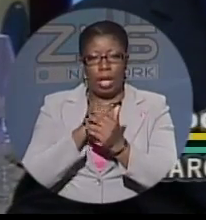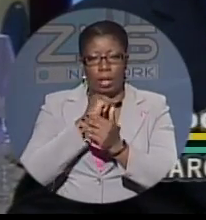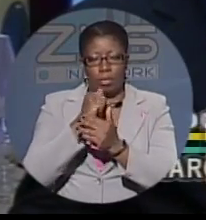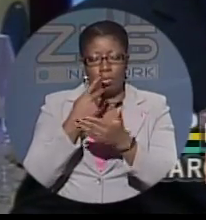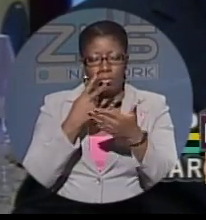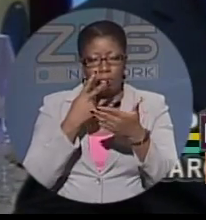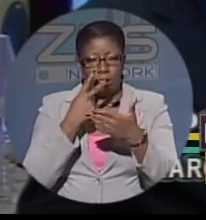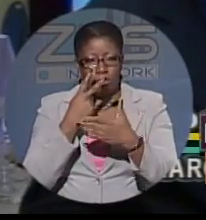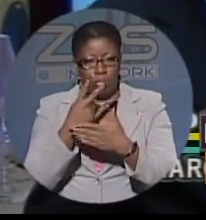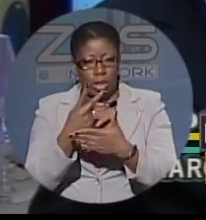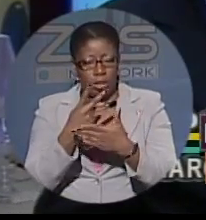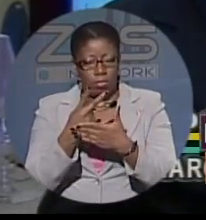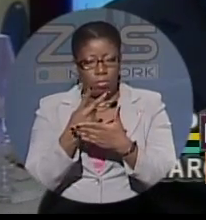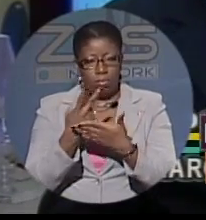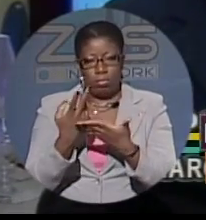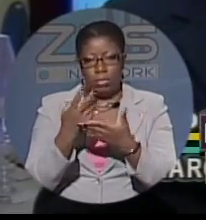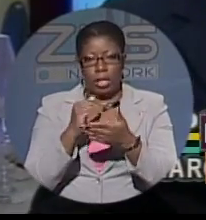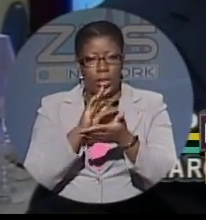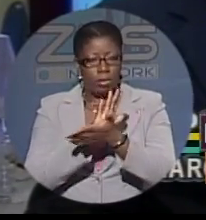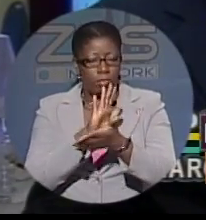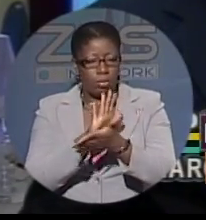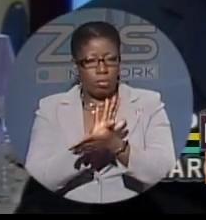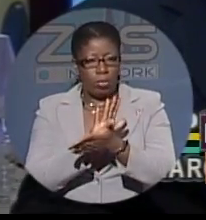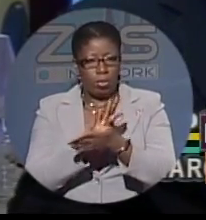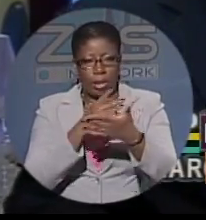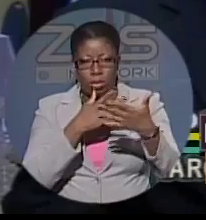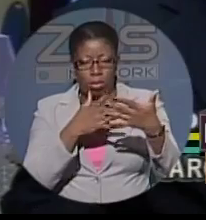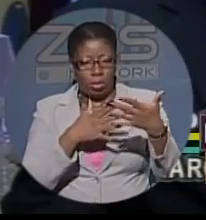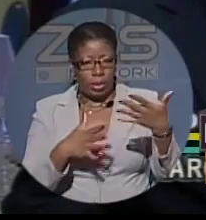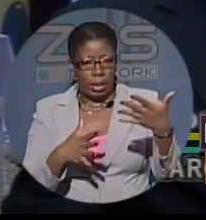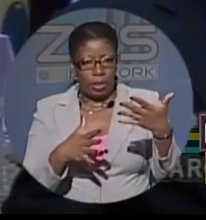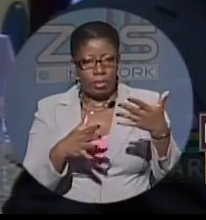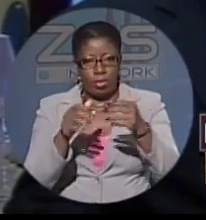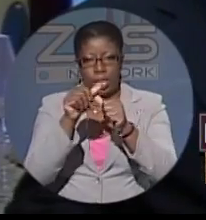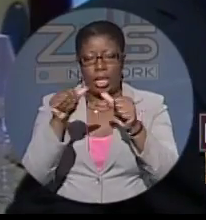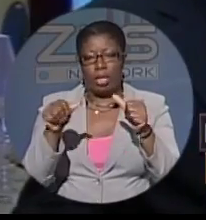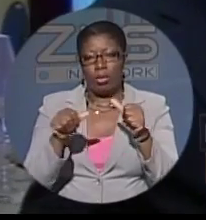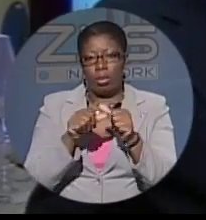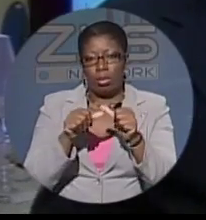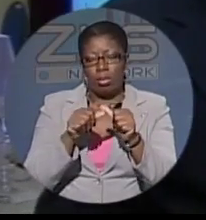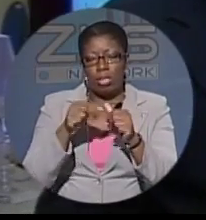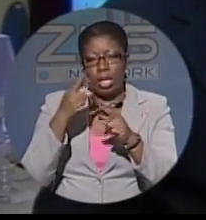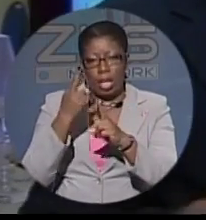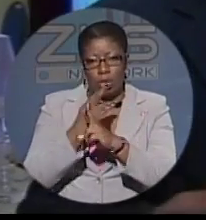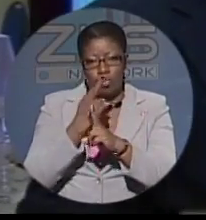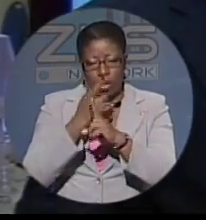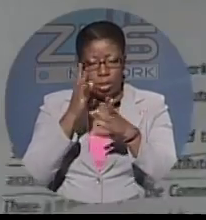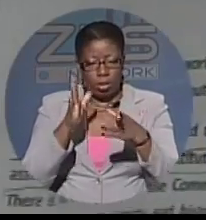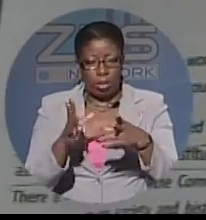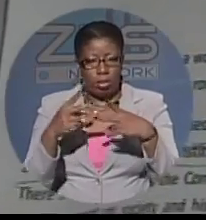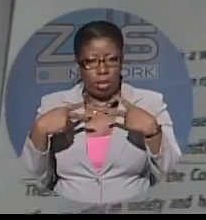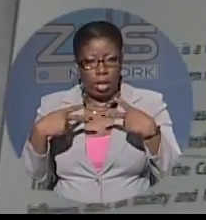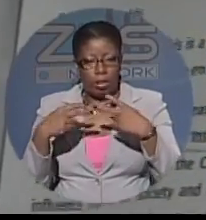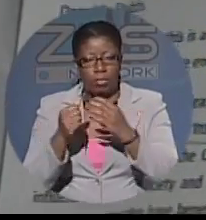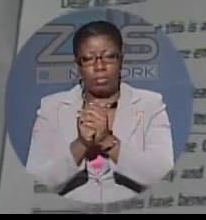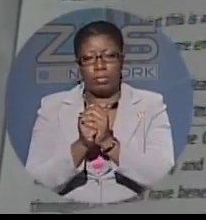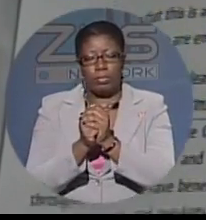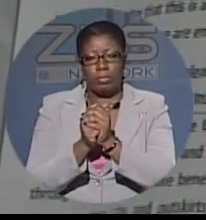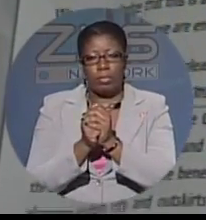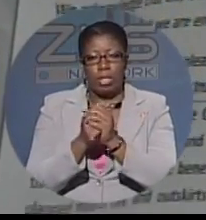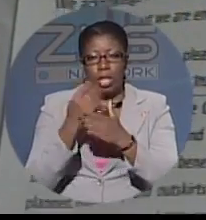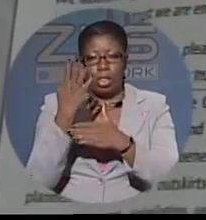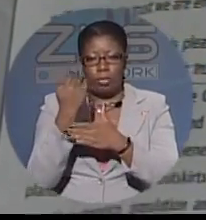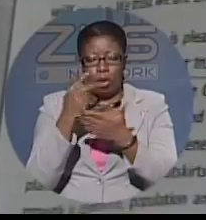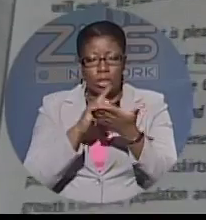a document which actually outlines the areas of which the regulator has sway. The